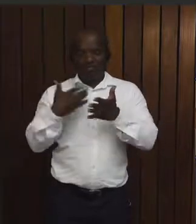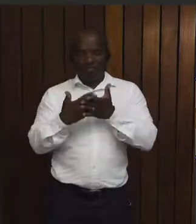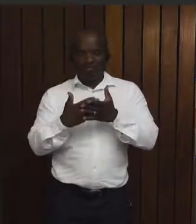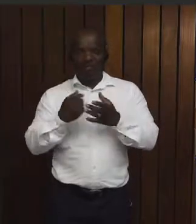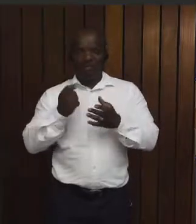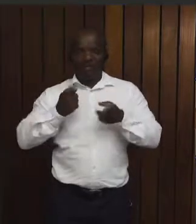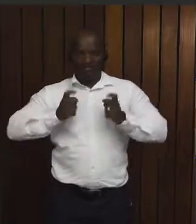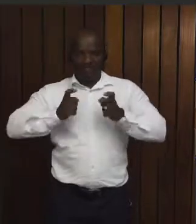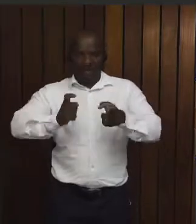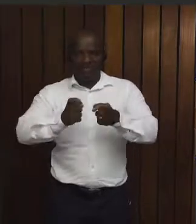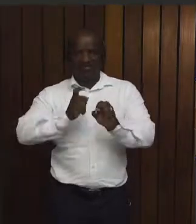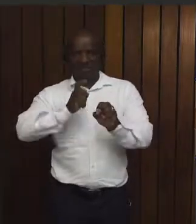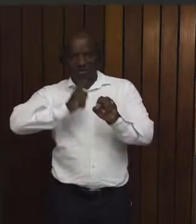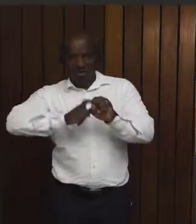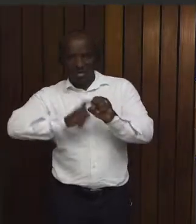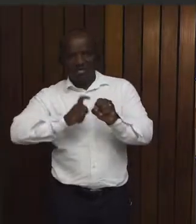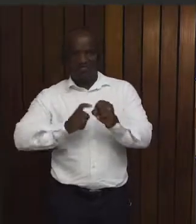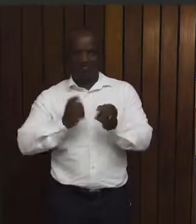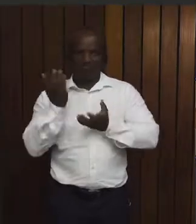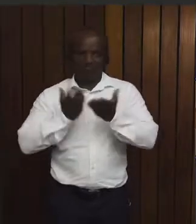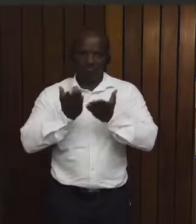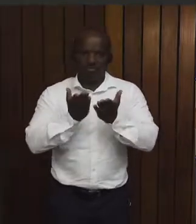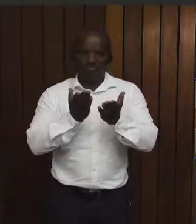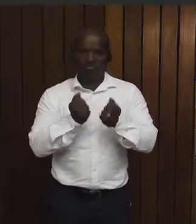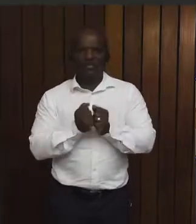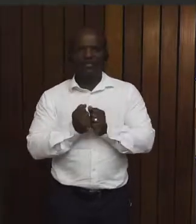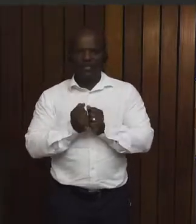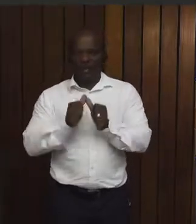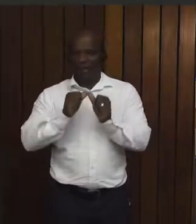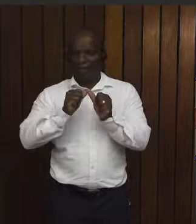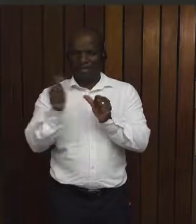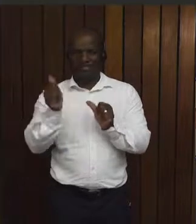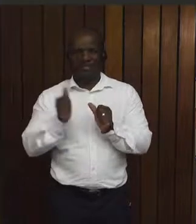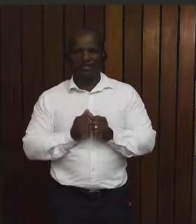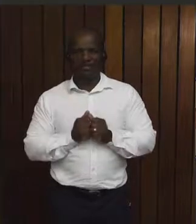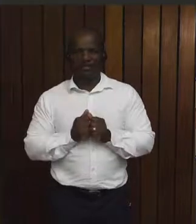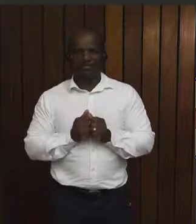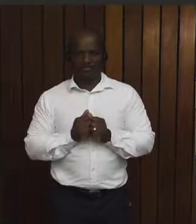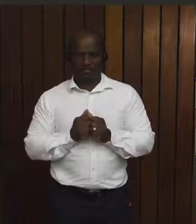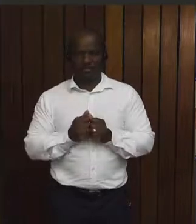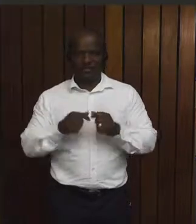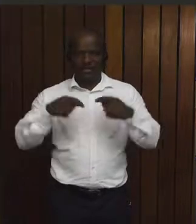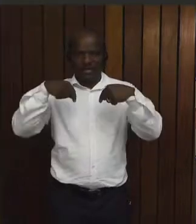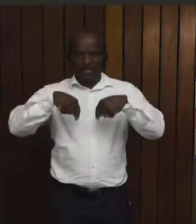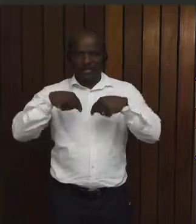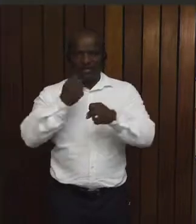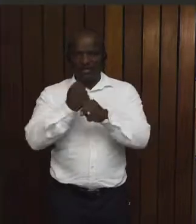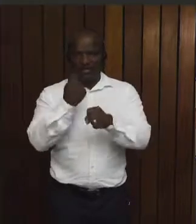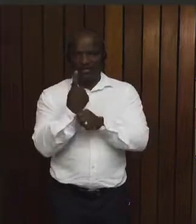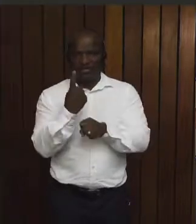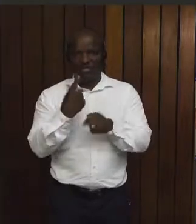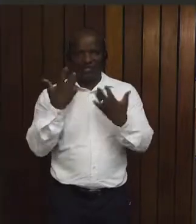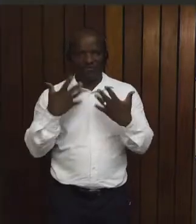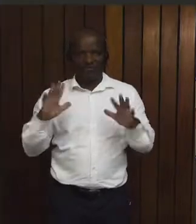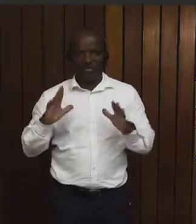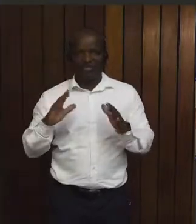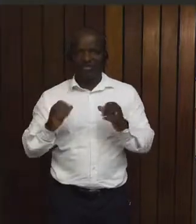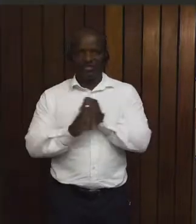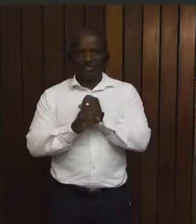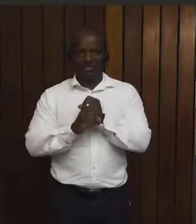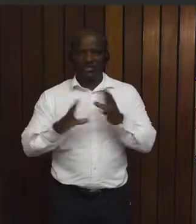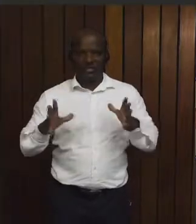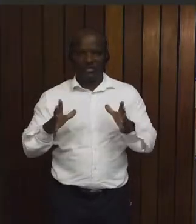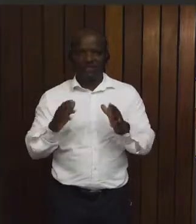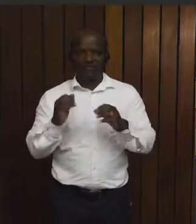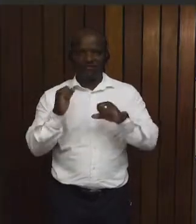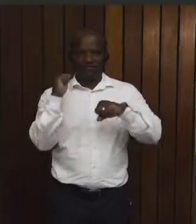speed, and for delivering things that are the best. And Gautrain has started. They've appointed the